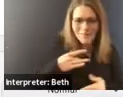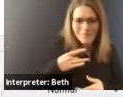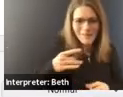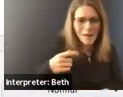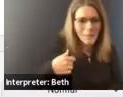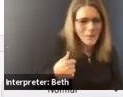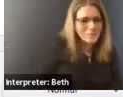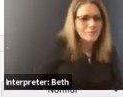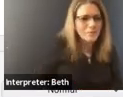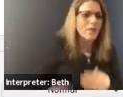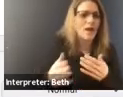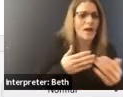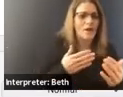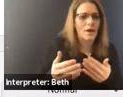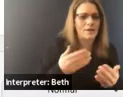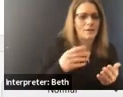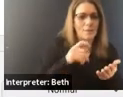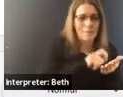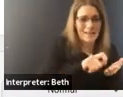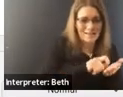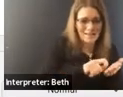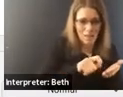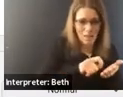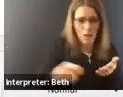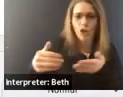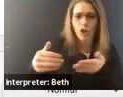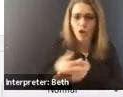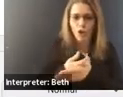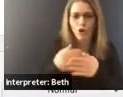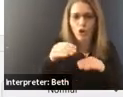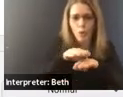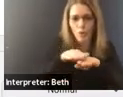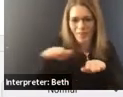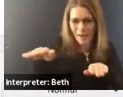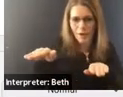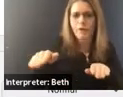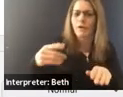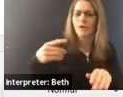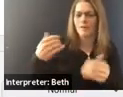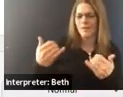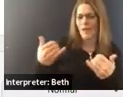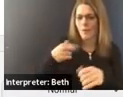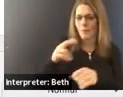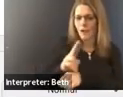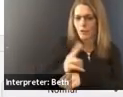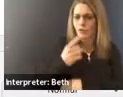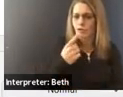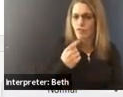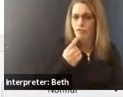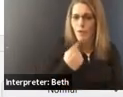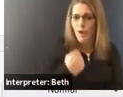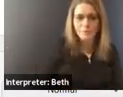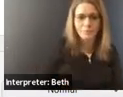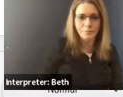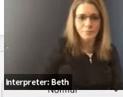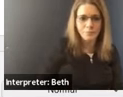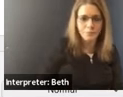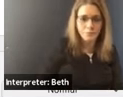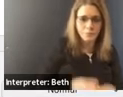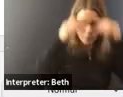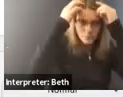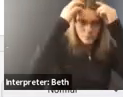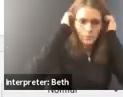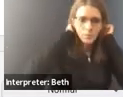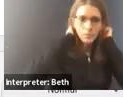pencil now, new layer. And so I'll use the red here. Okay, so theoretically, right? Even if